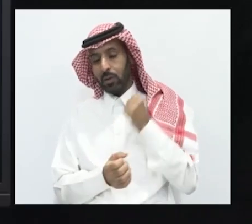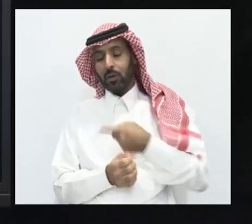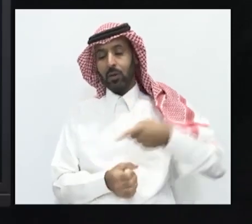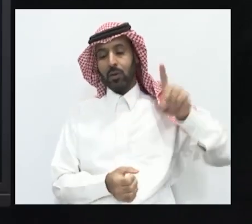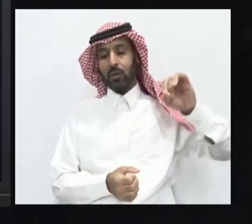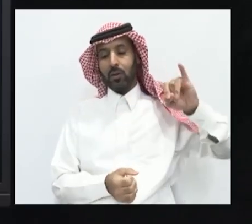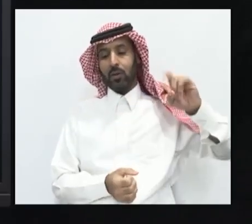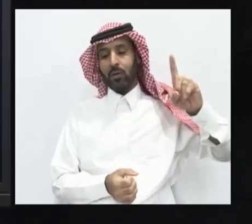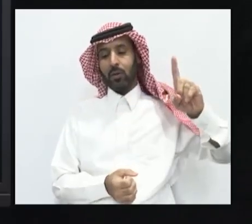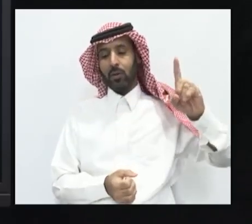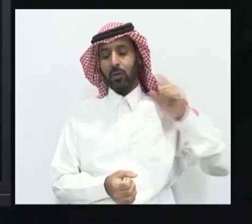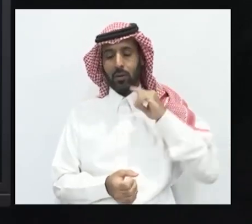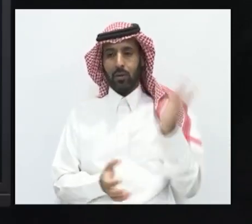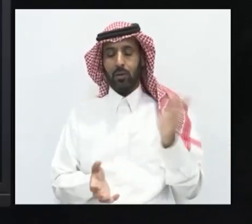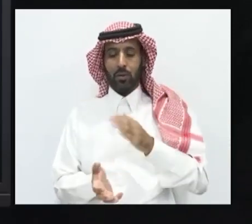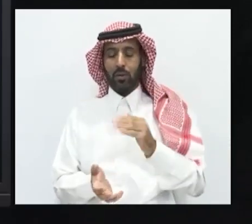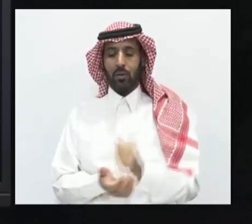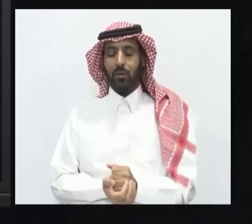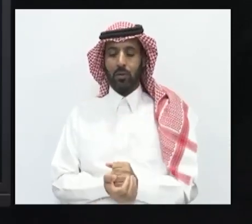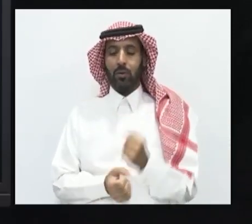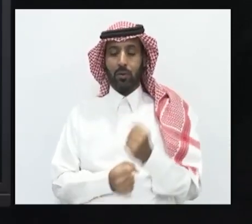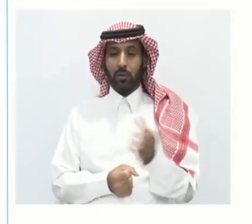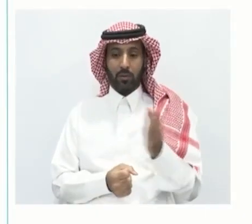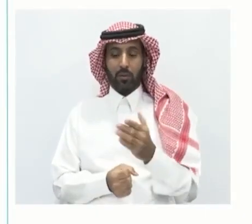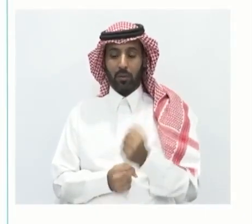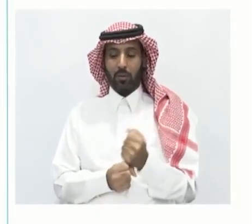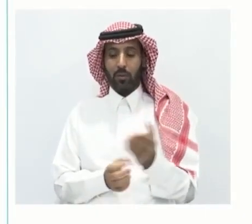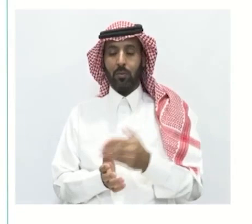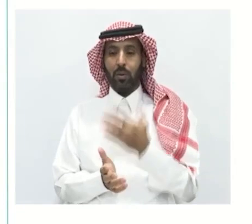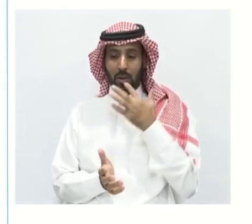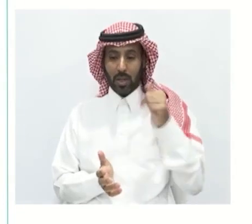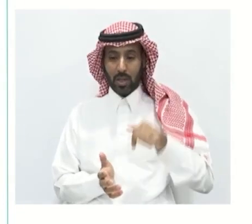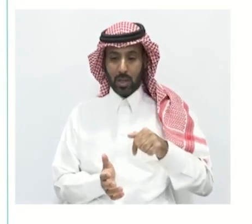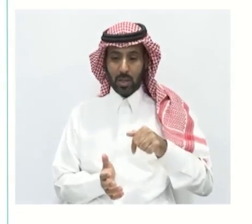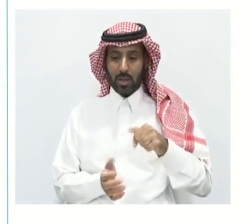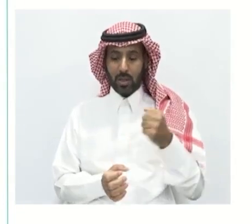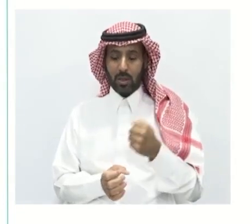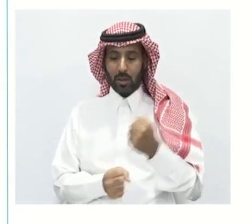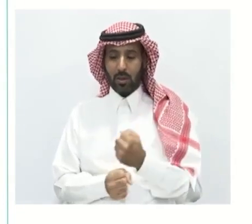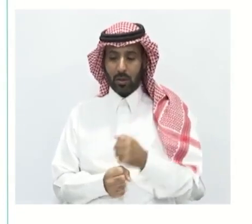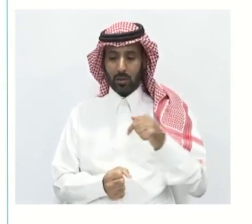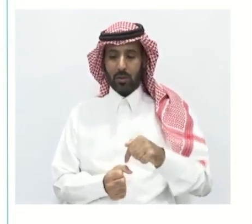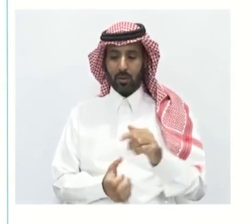did, you put it in the present form. So this is the